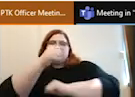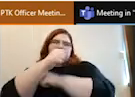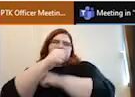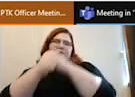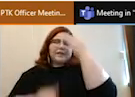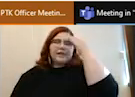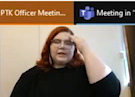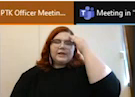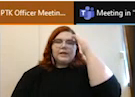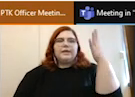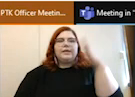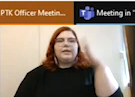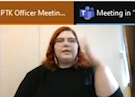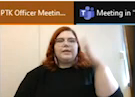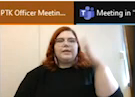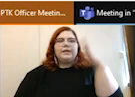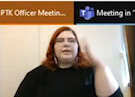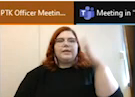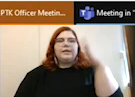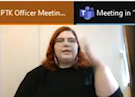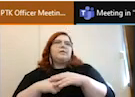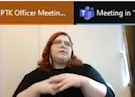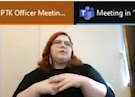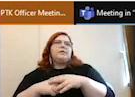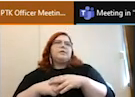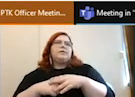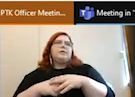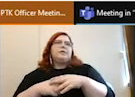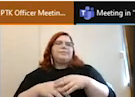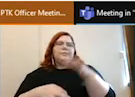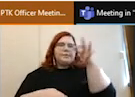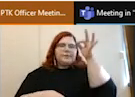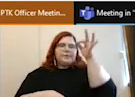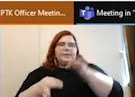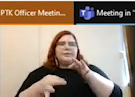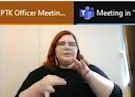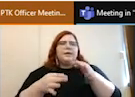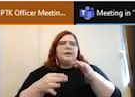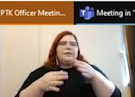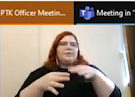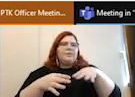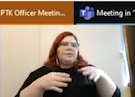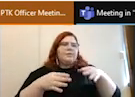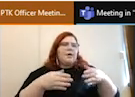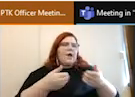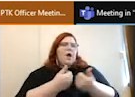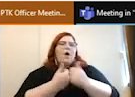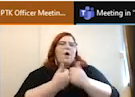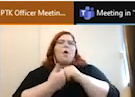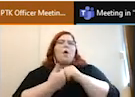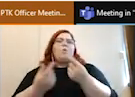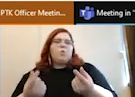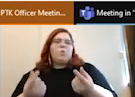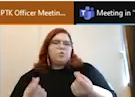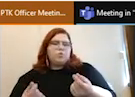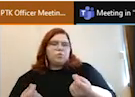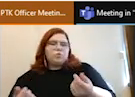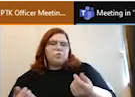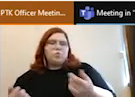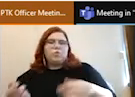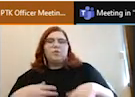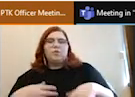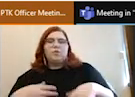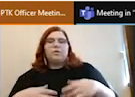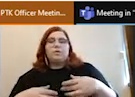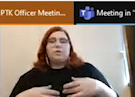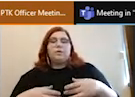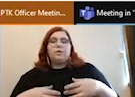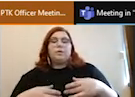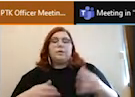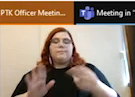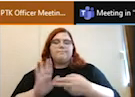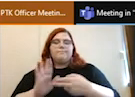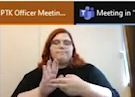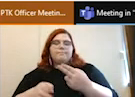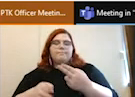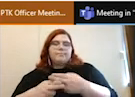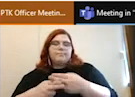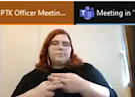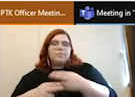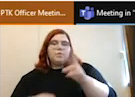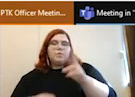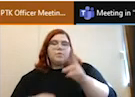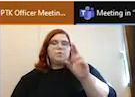maps out his adventures before going into it using this tool. And then he also uses, this is my thing, it's called